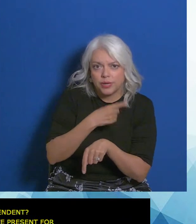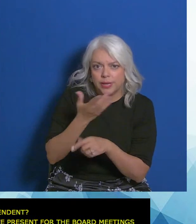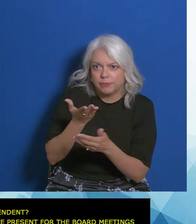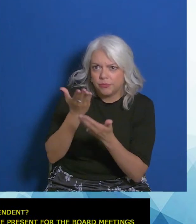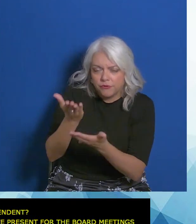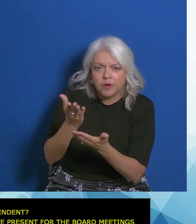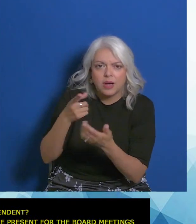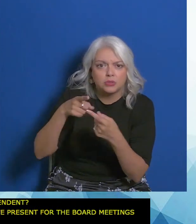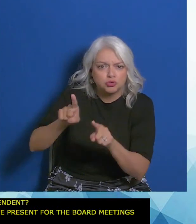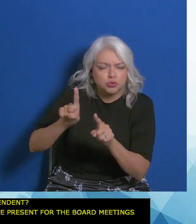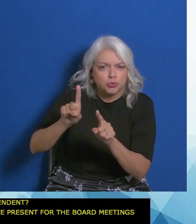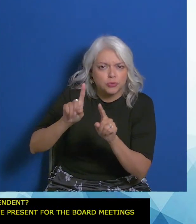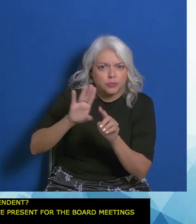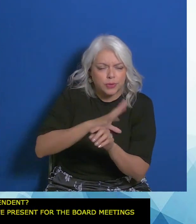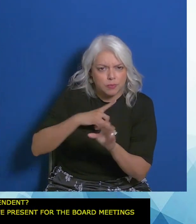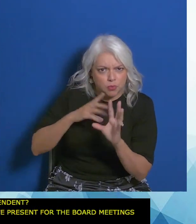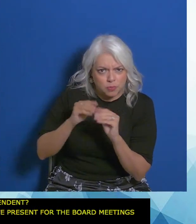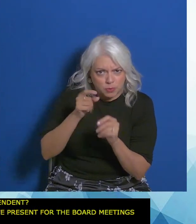accessible?